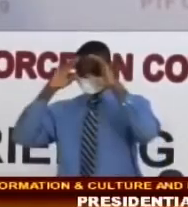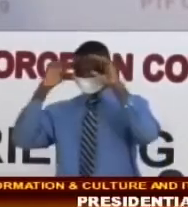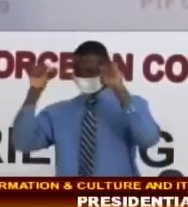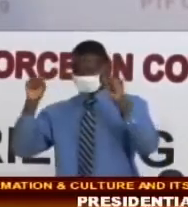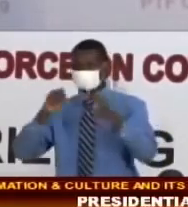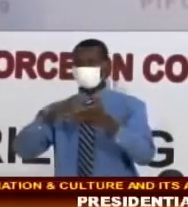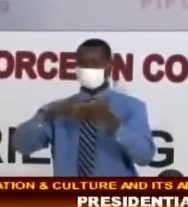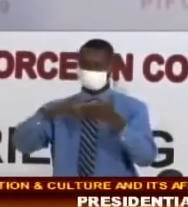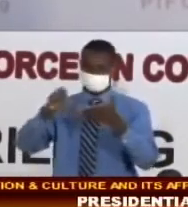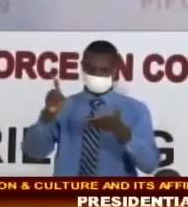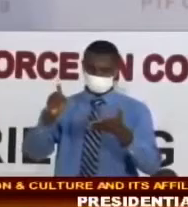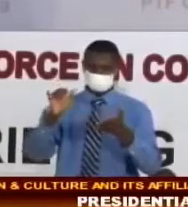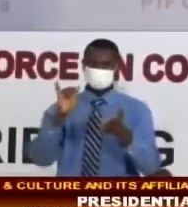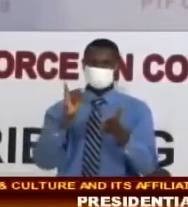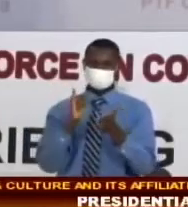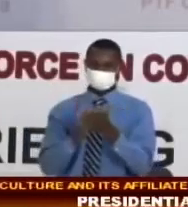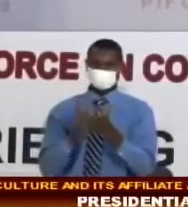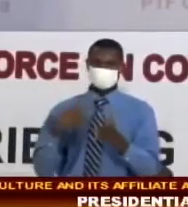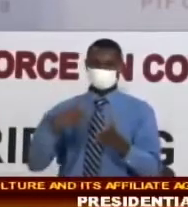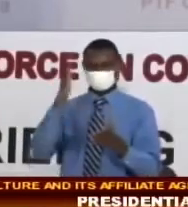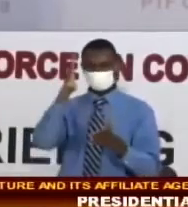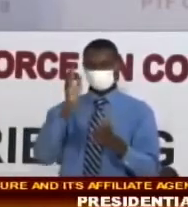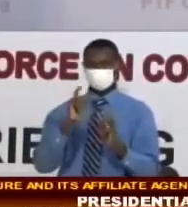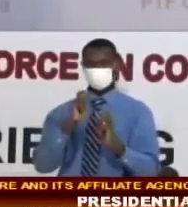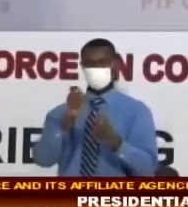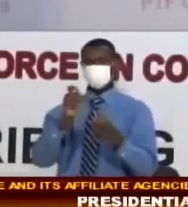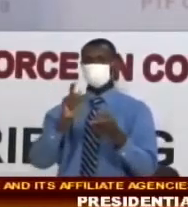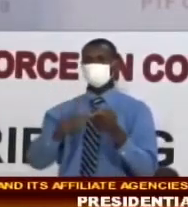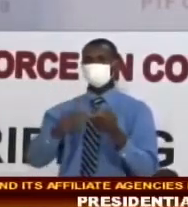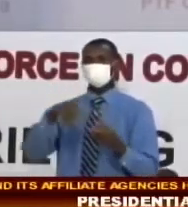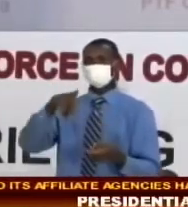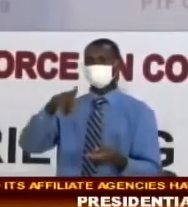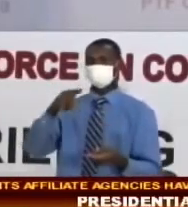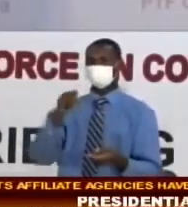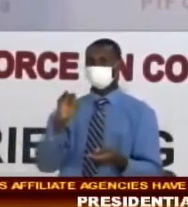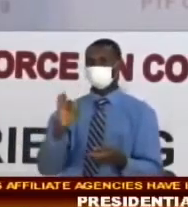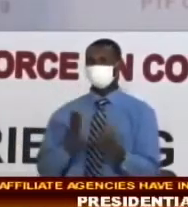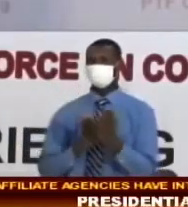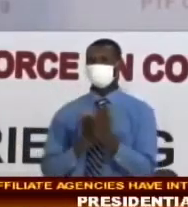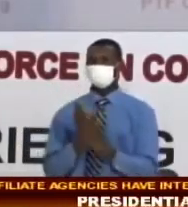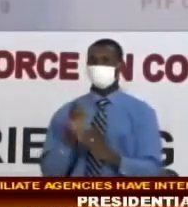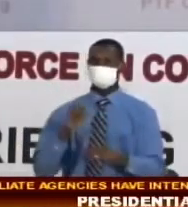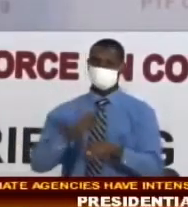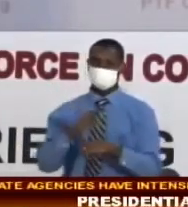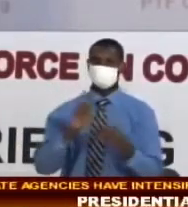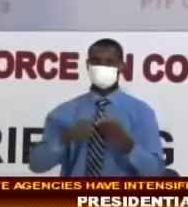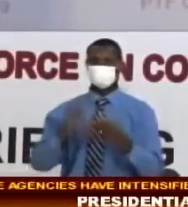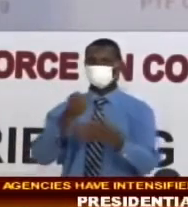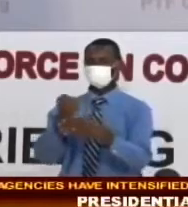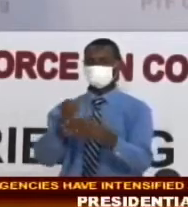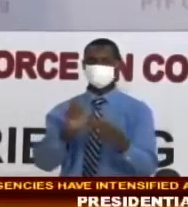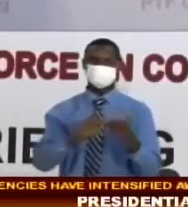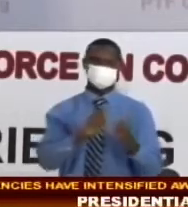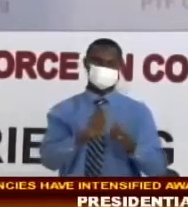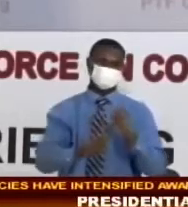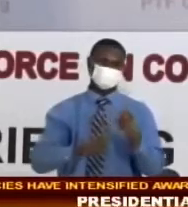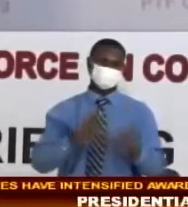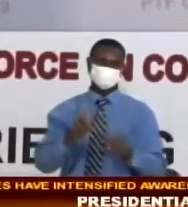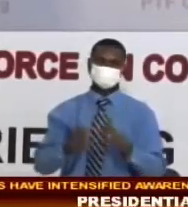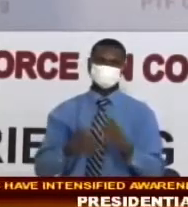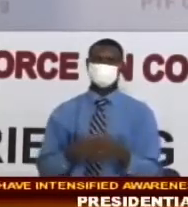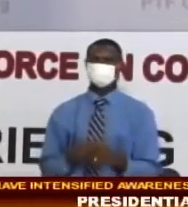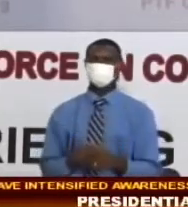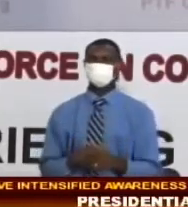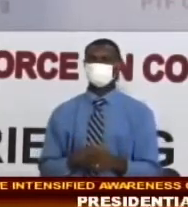should be given to the ministry, to the PTF through the ministry, to distribute to the